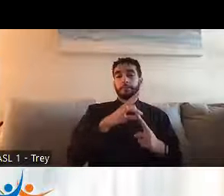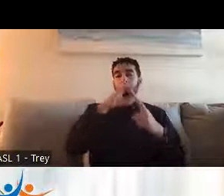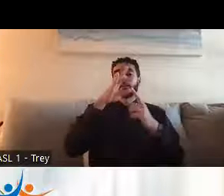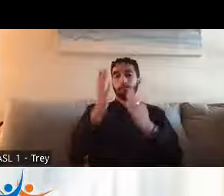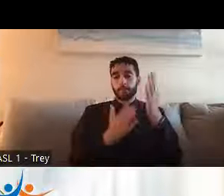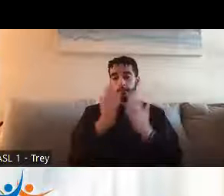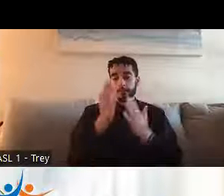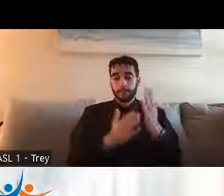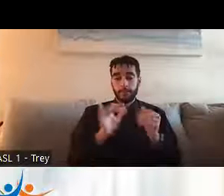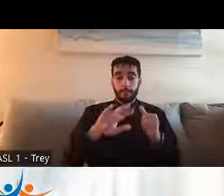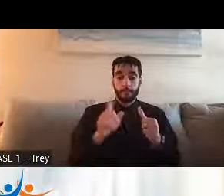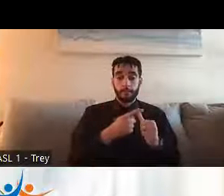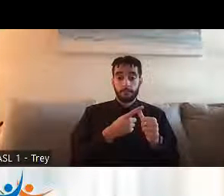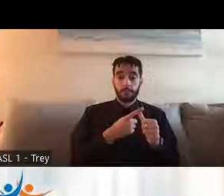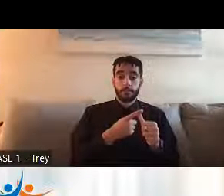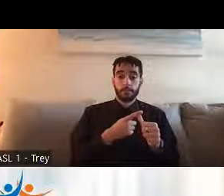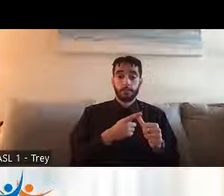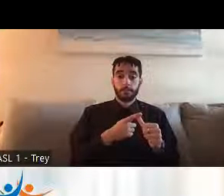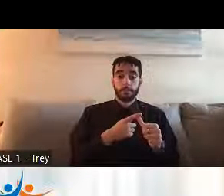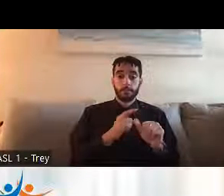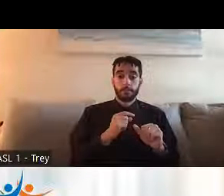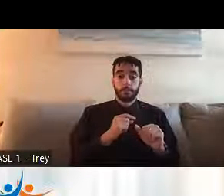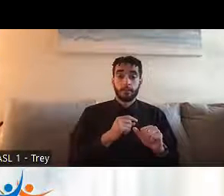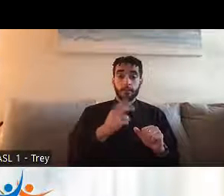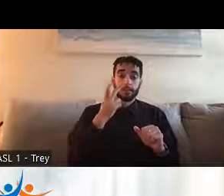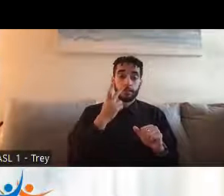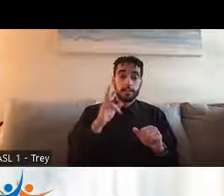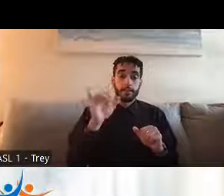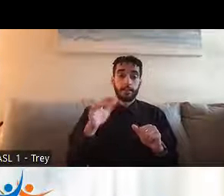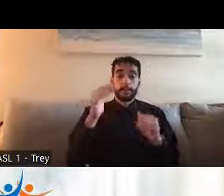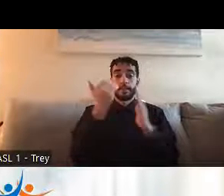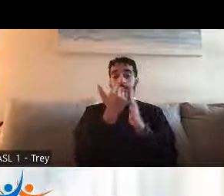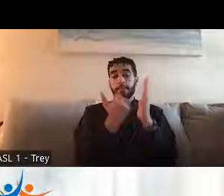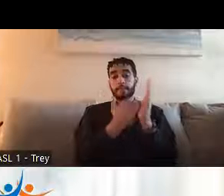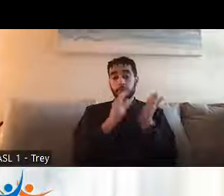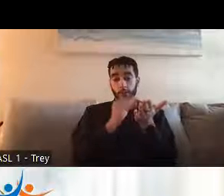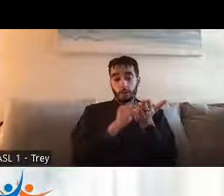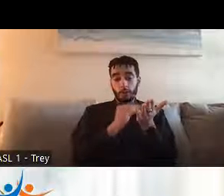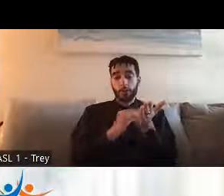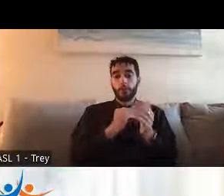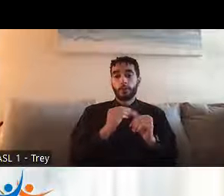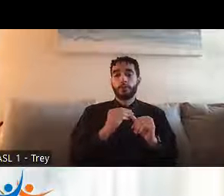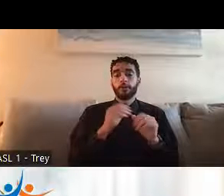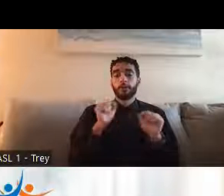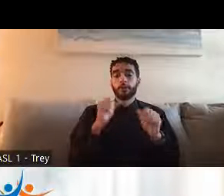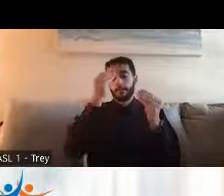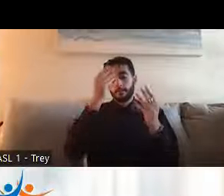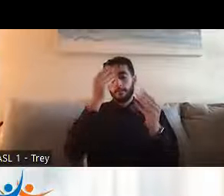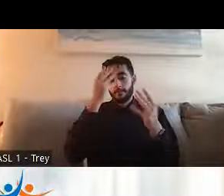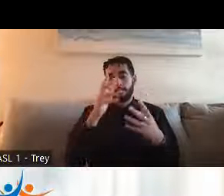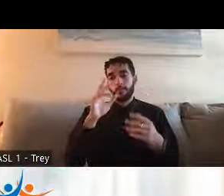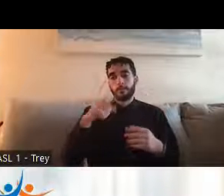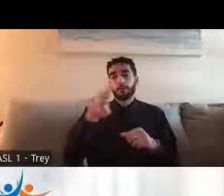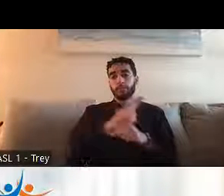first pilot project iteration, we also identified several lessons learned and best practices to inform and improve our program's